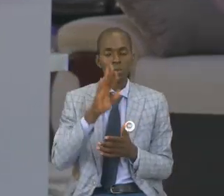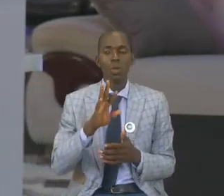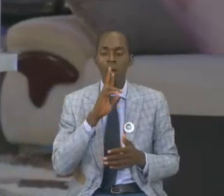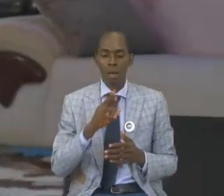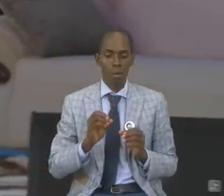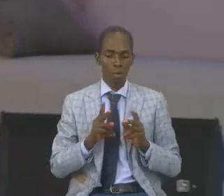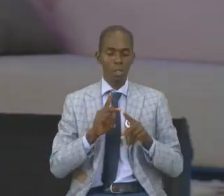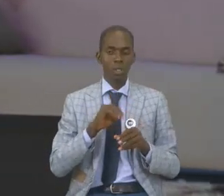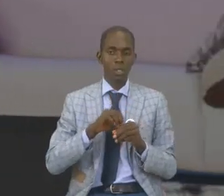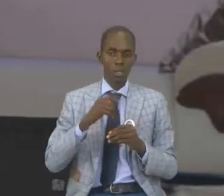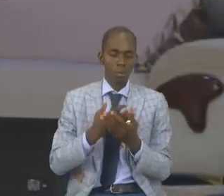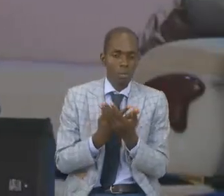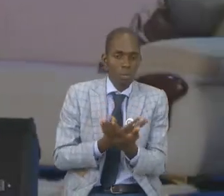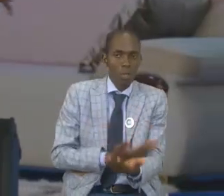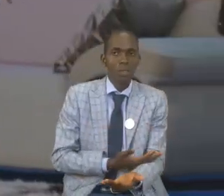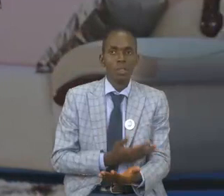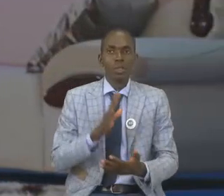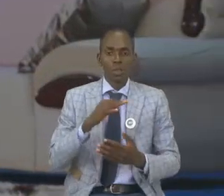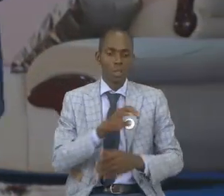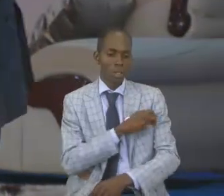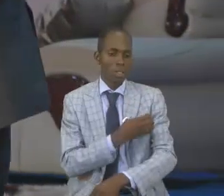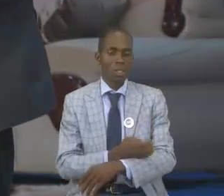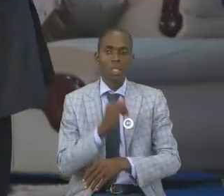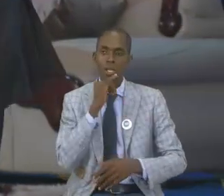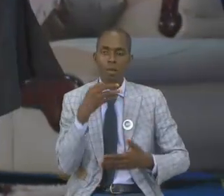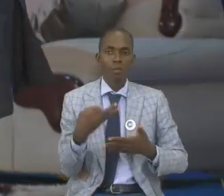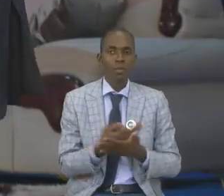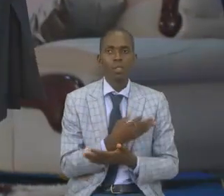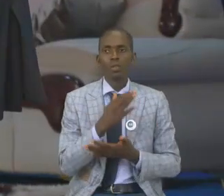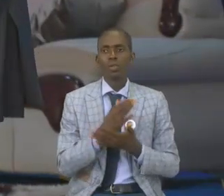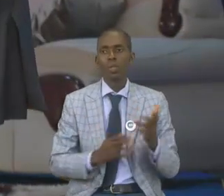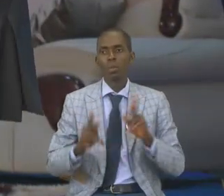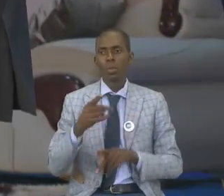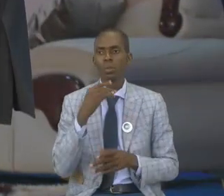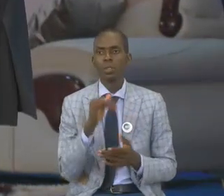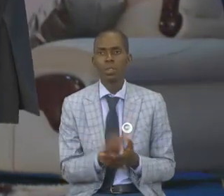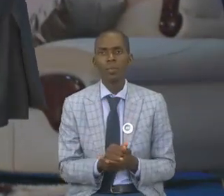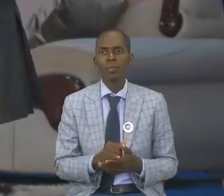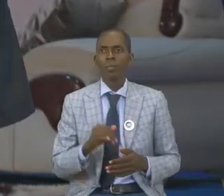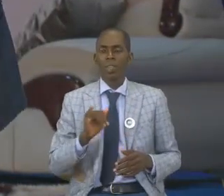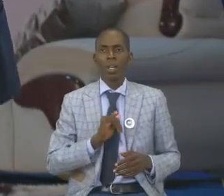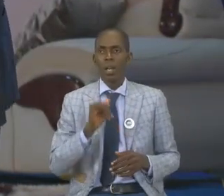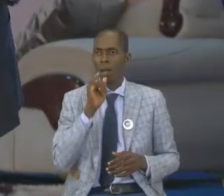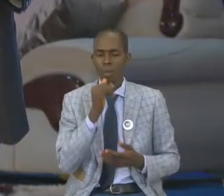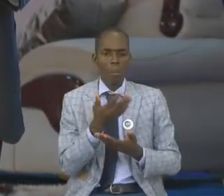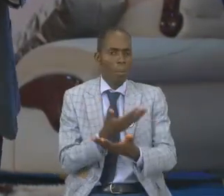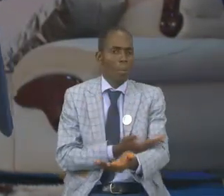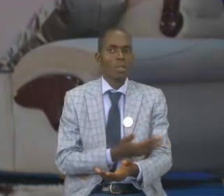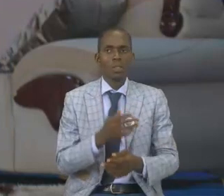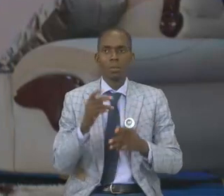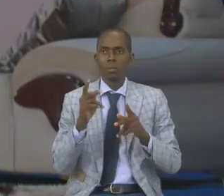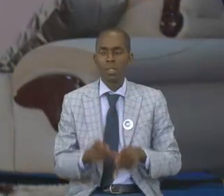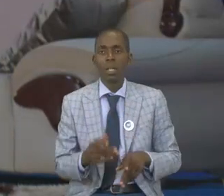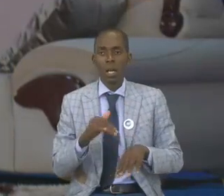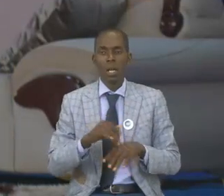you wake up in the morning and your energy is fresh, some people say, I'm a morning person, and at the beginning of the